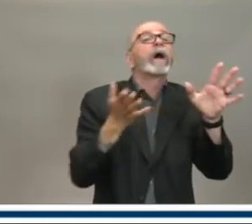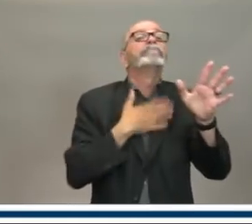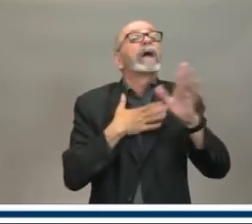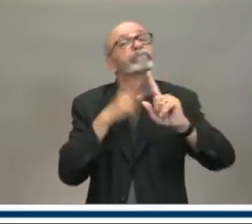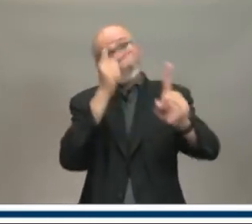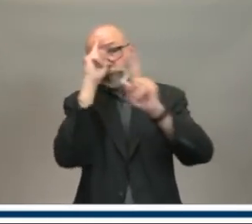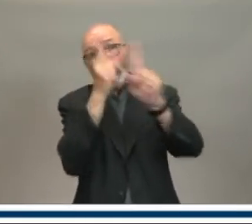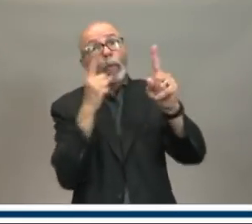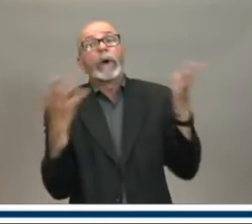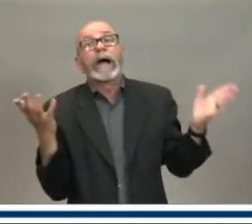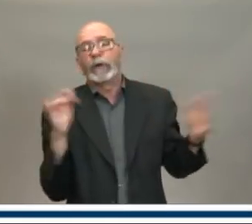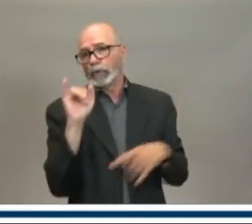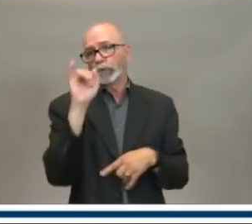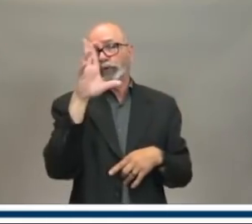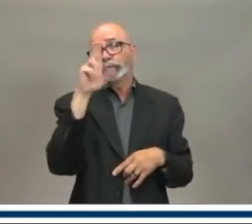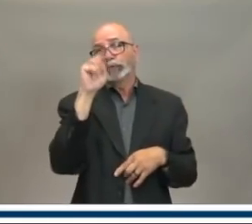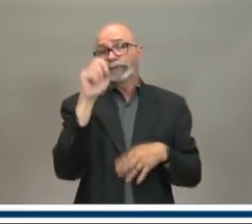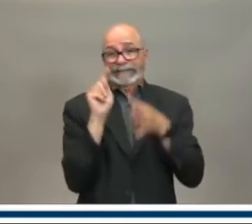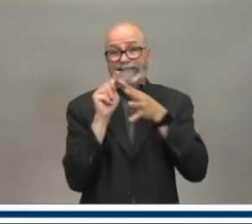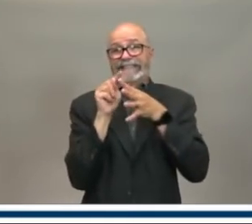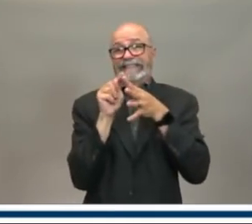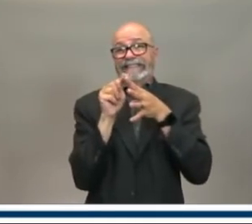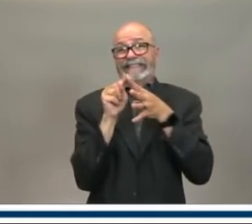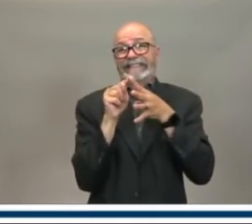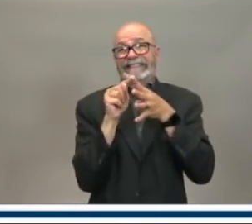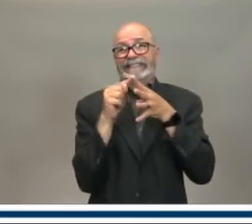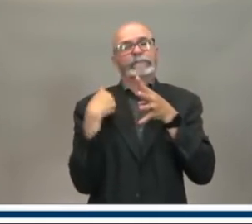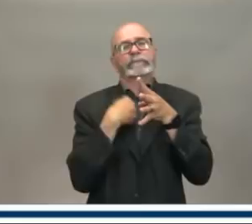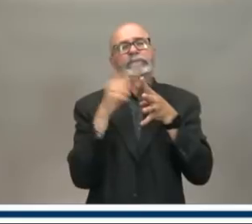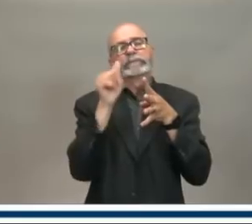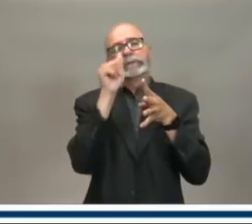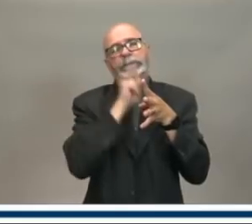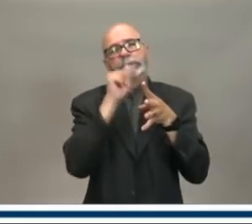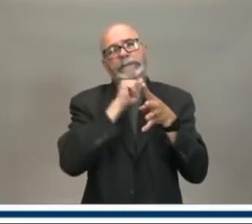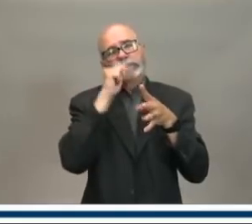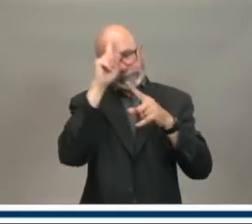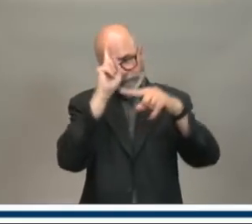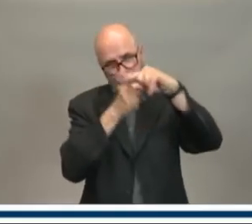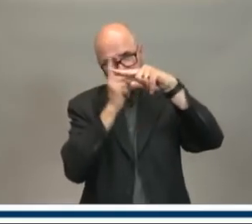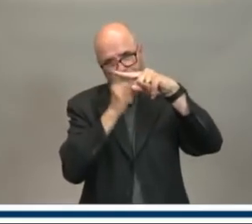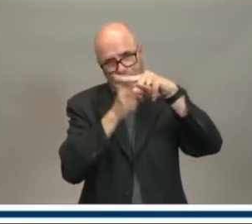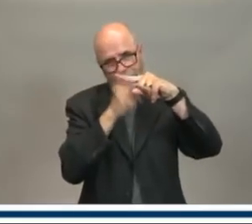just have to continue to be patient and considerate, knowing that public safety will come first.